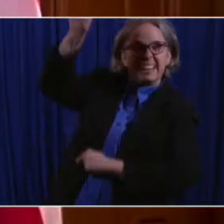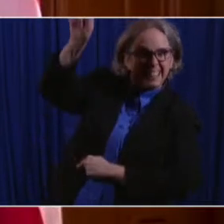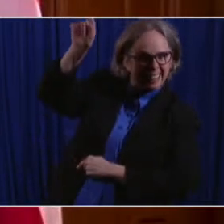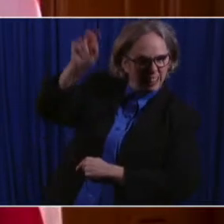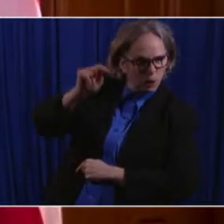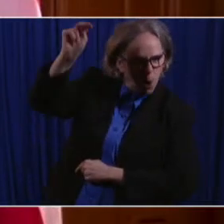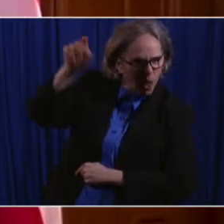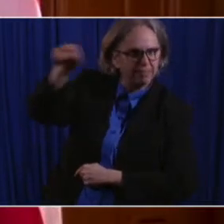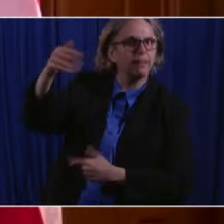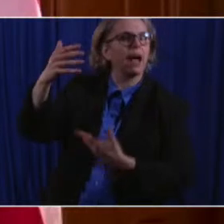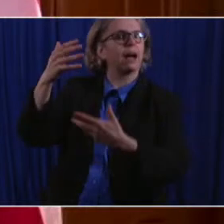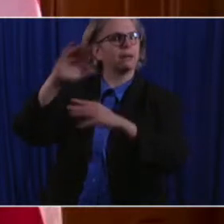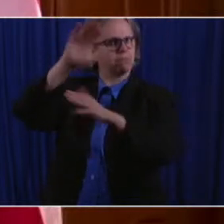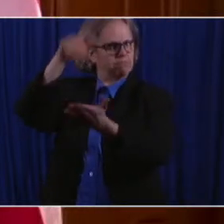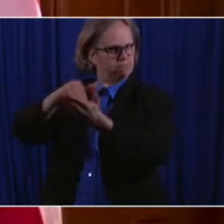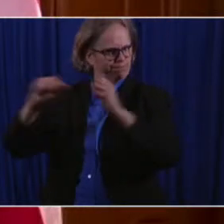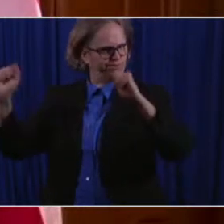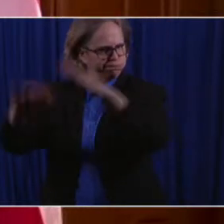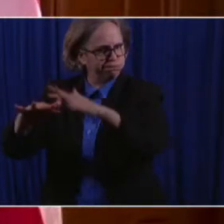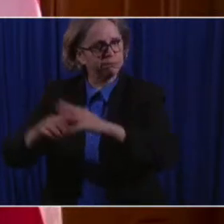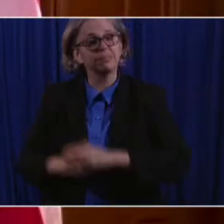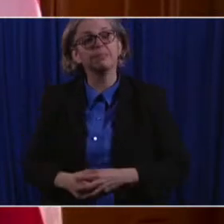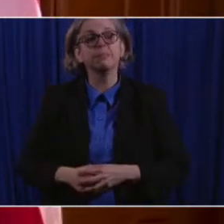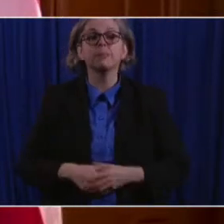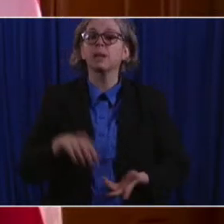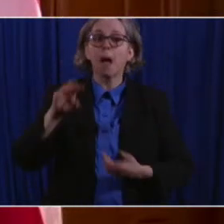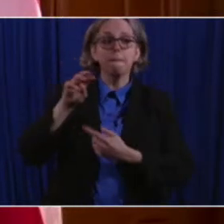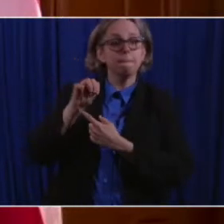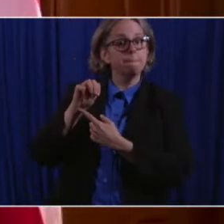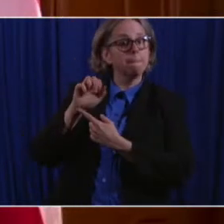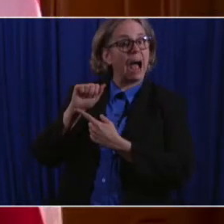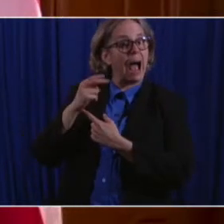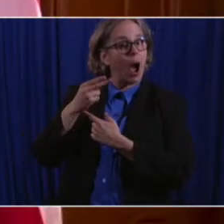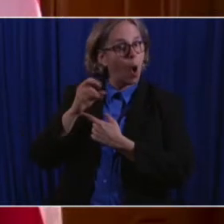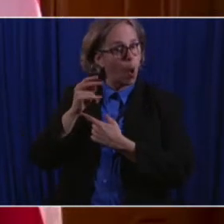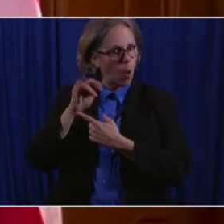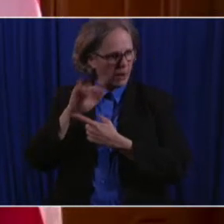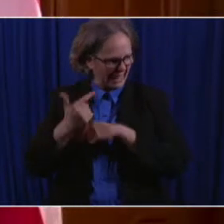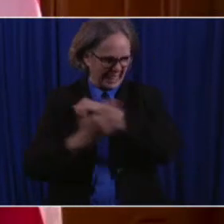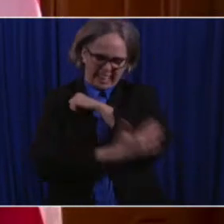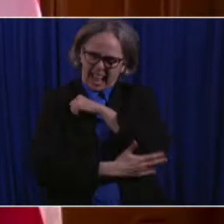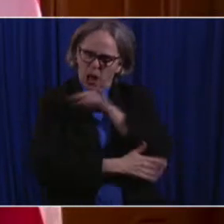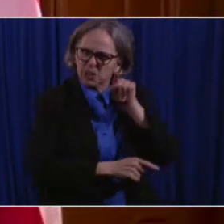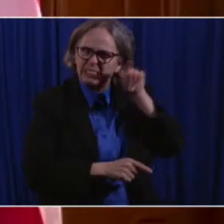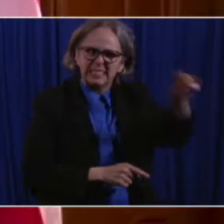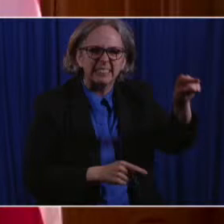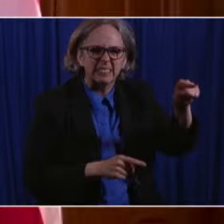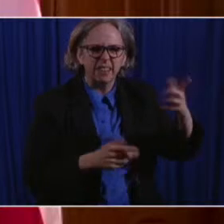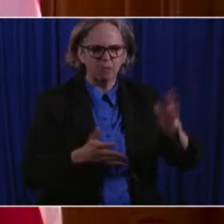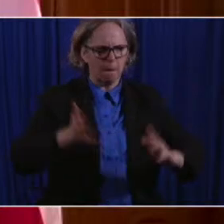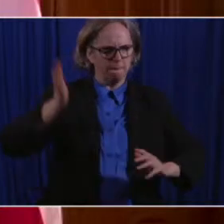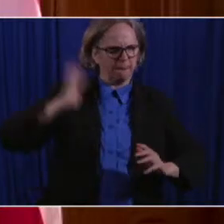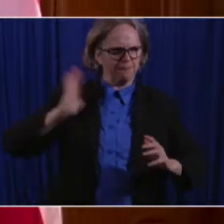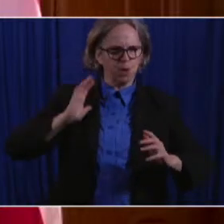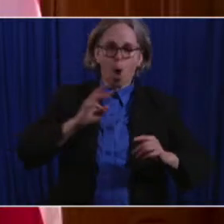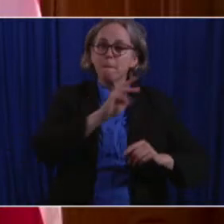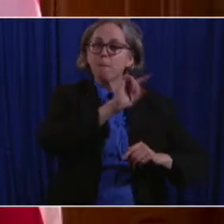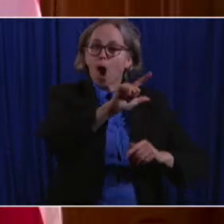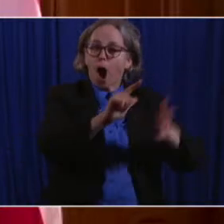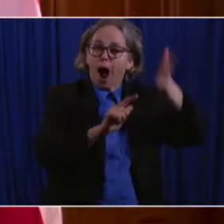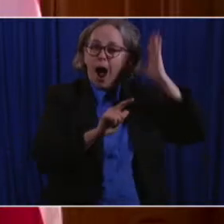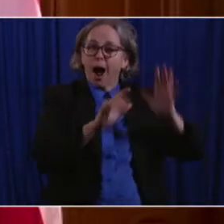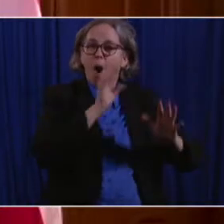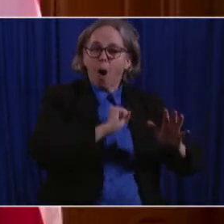in Mahoning County will have 2,500 doses a week. Cintas Center in Cincinnati will have 5,000 doses a week.